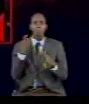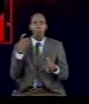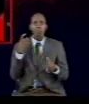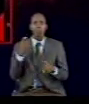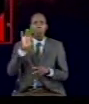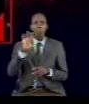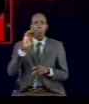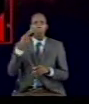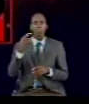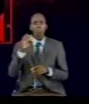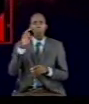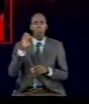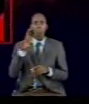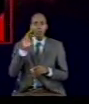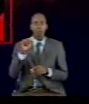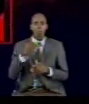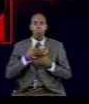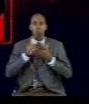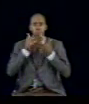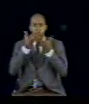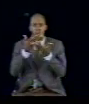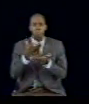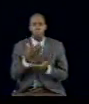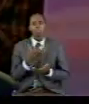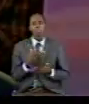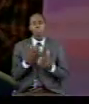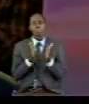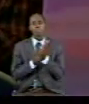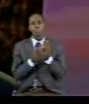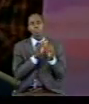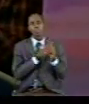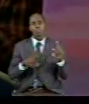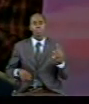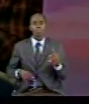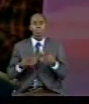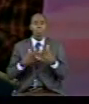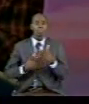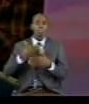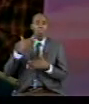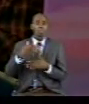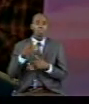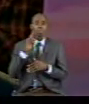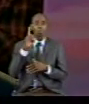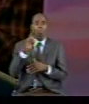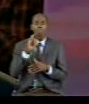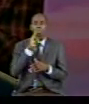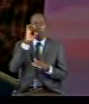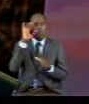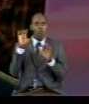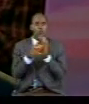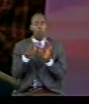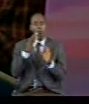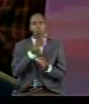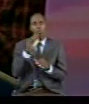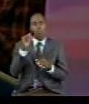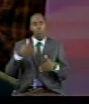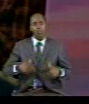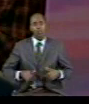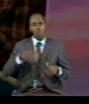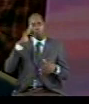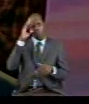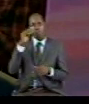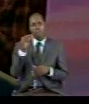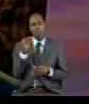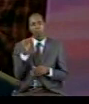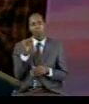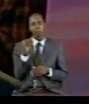and purging. Praise the Lord. The next one you see is this picture of this young man. His name, Chidiri